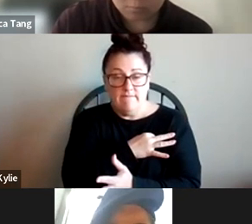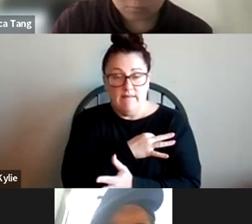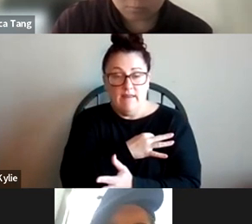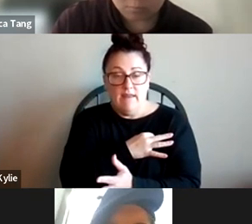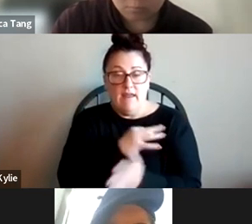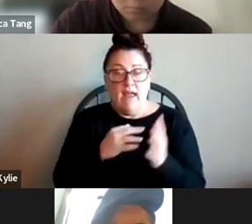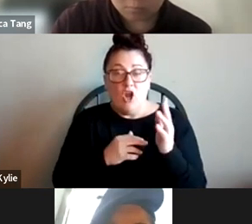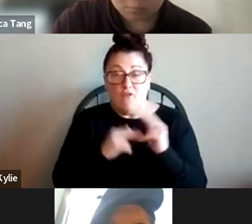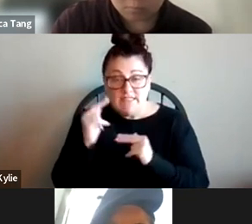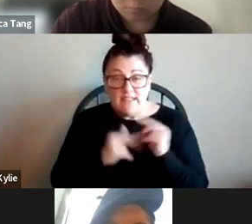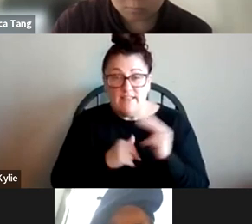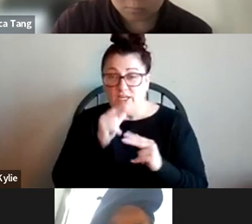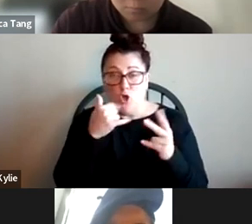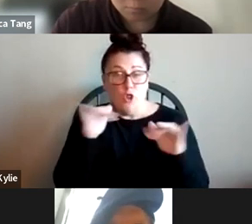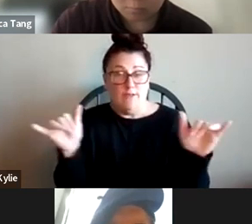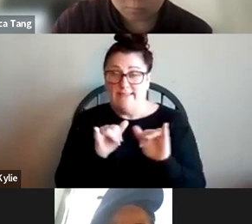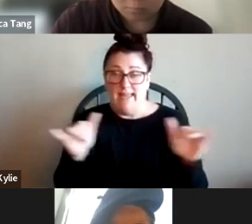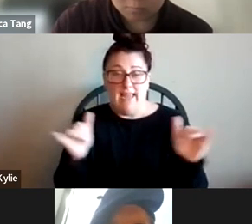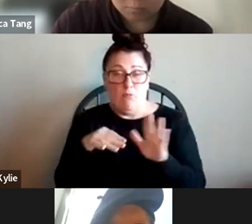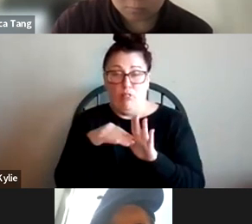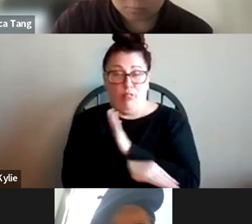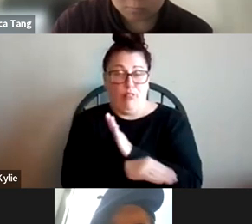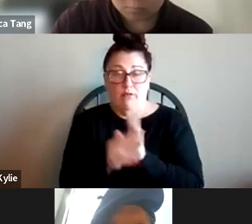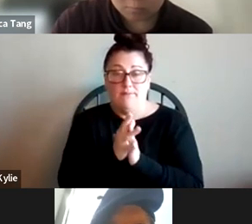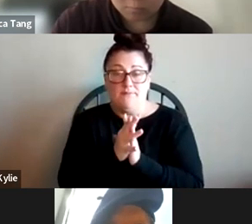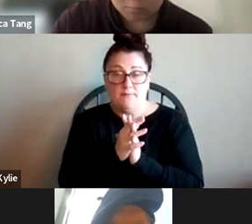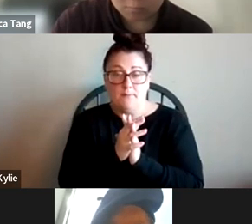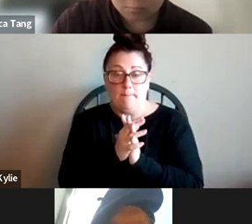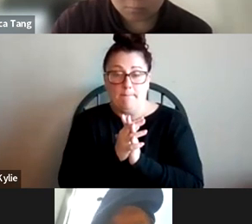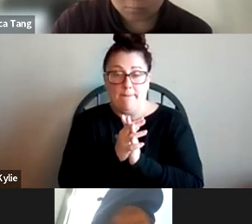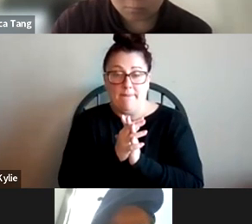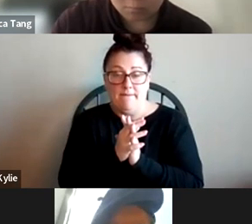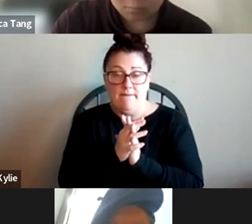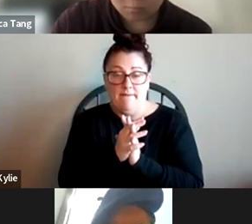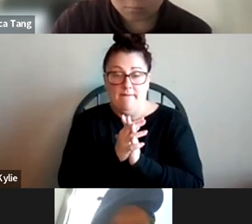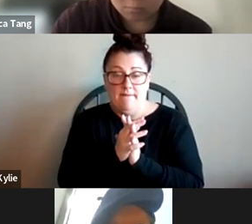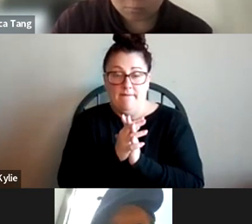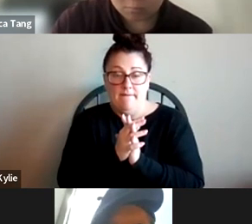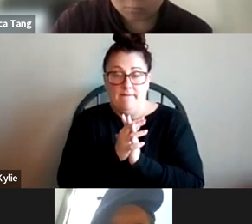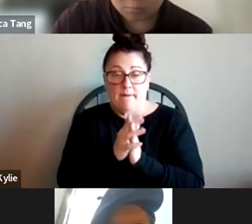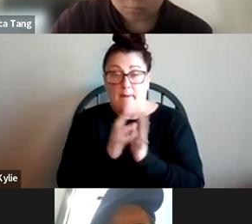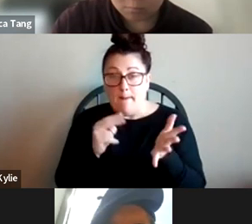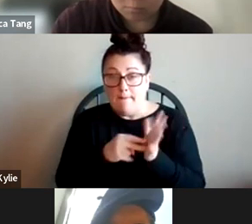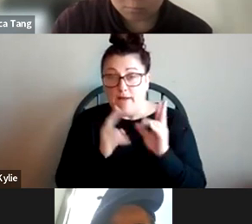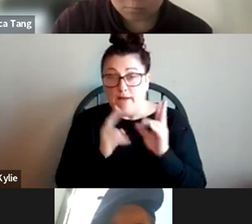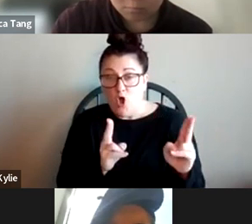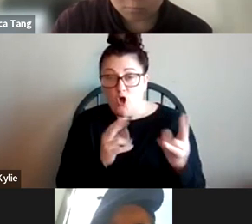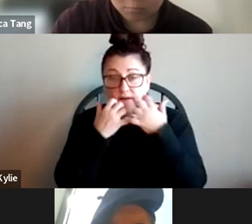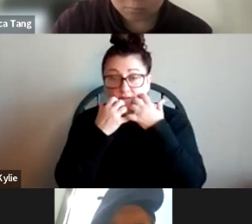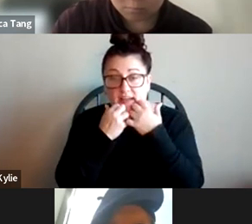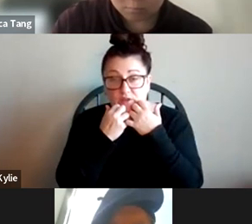look nowhere near our counterparts in our other high schools. So for us, what does it mean to honor or